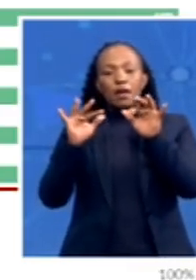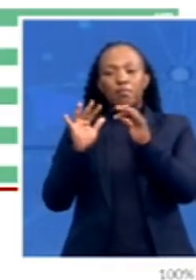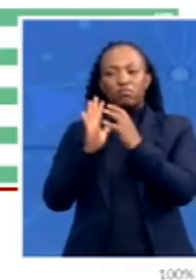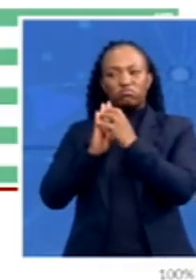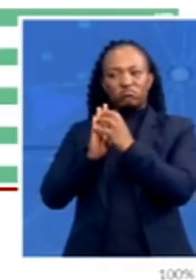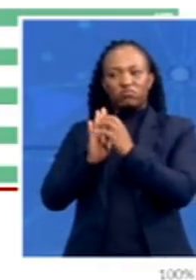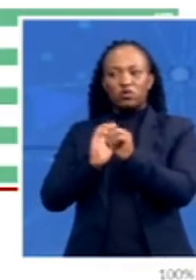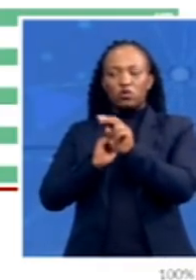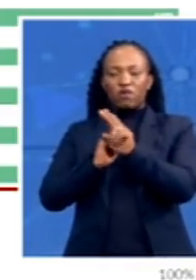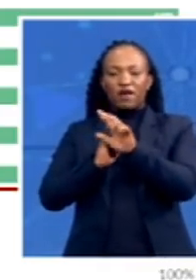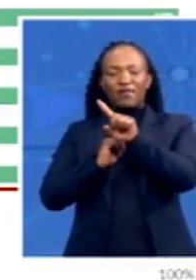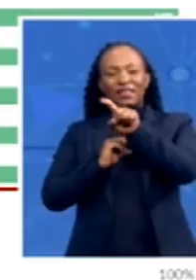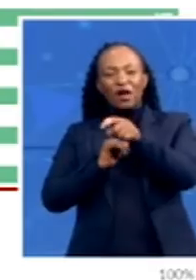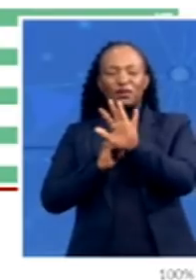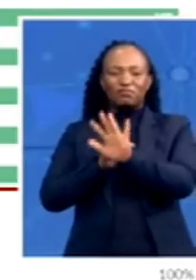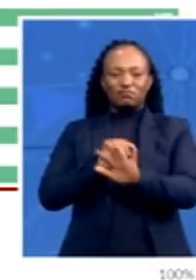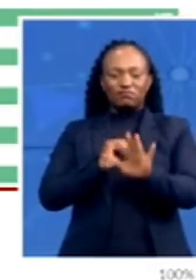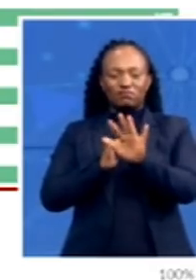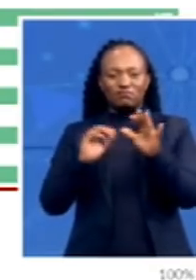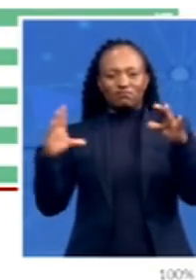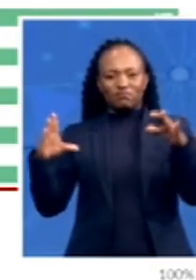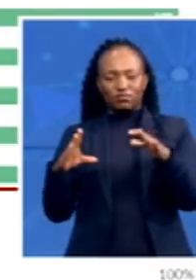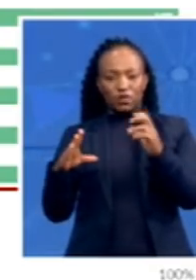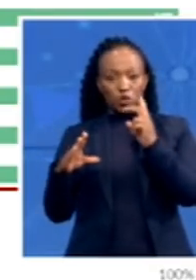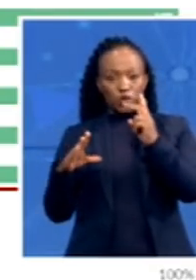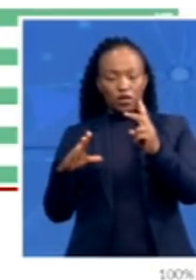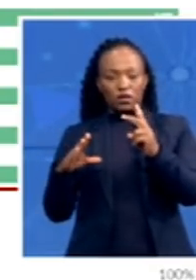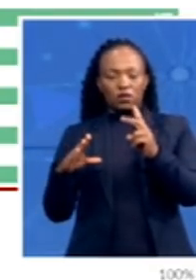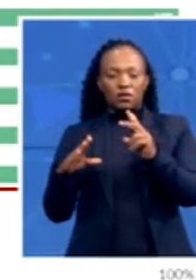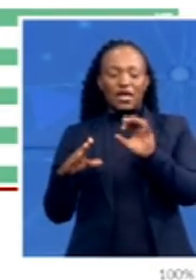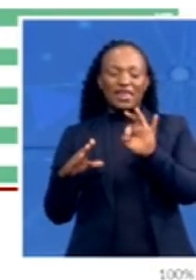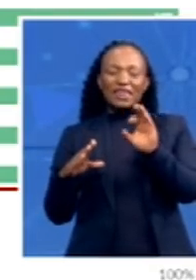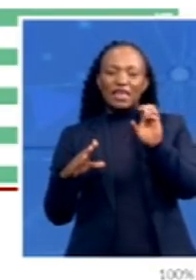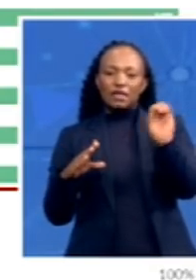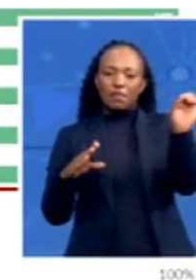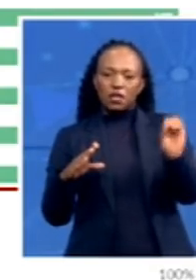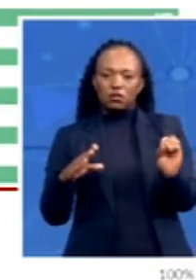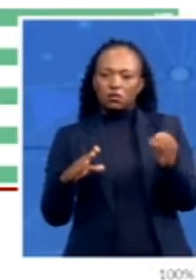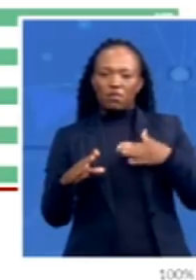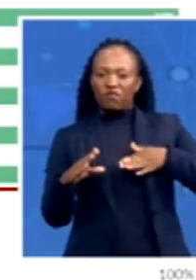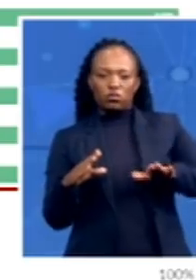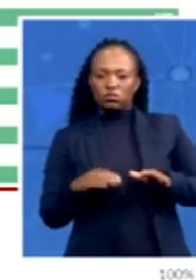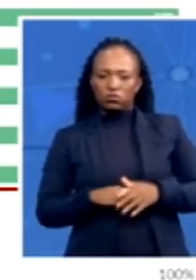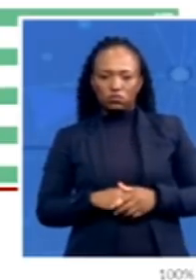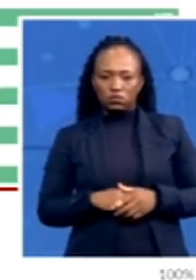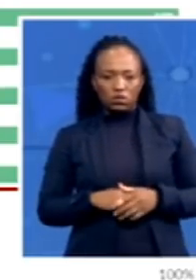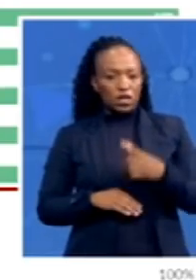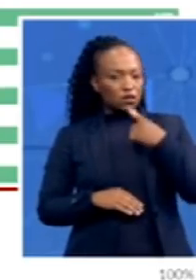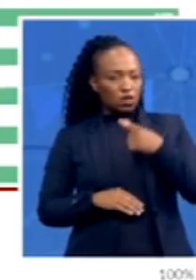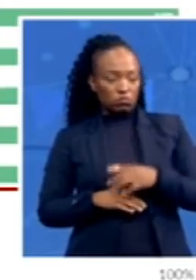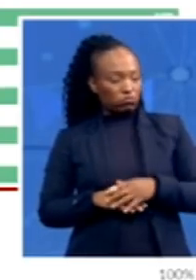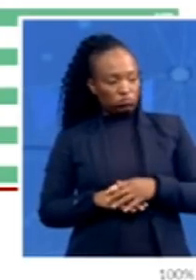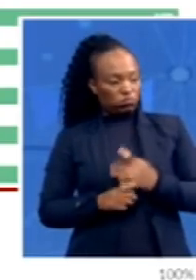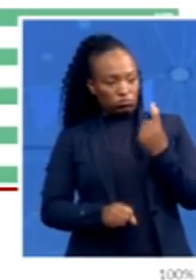you can see here, it's over the 30%. Say they will not take a vaccine, and then there's this group